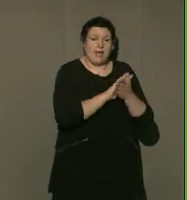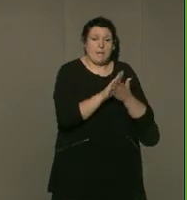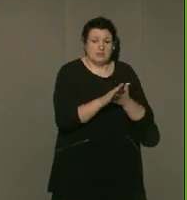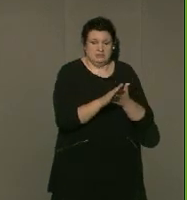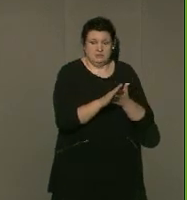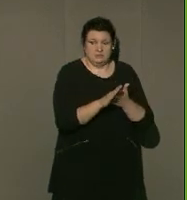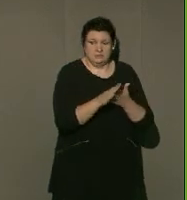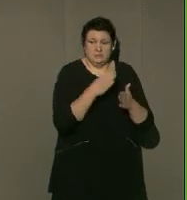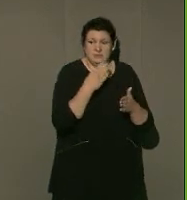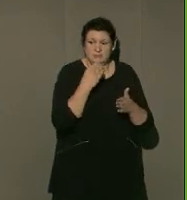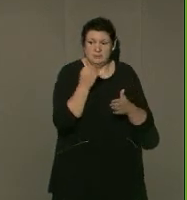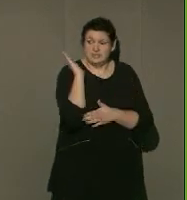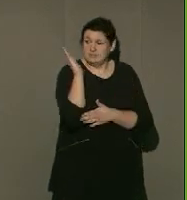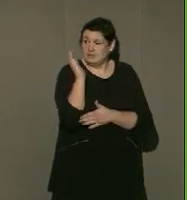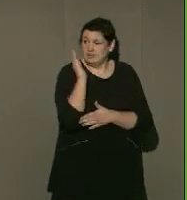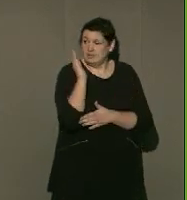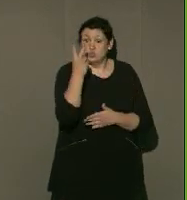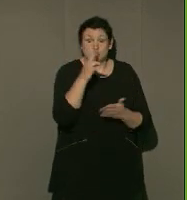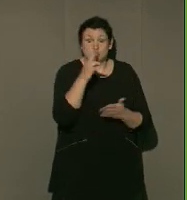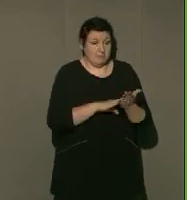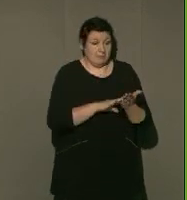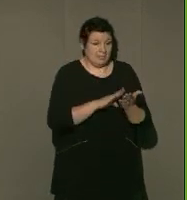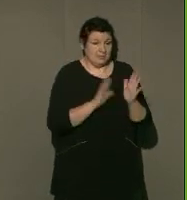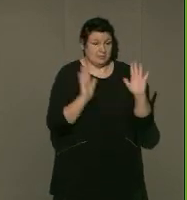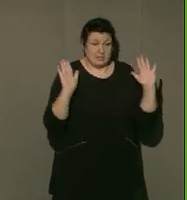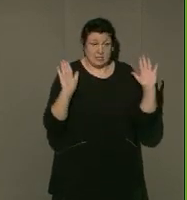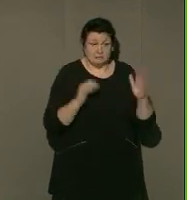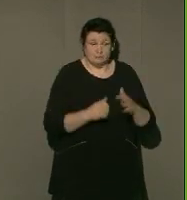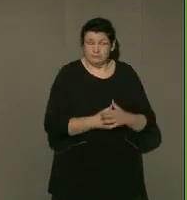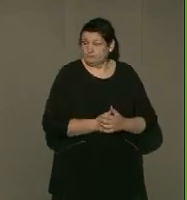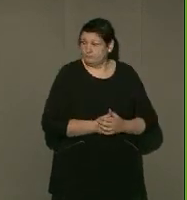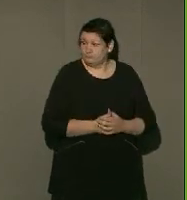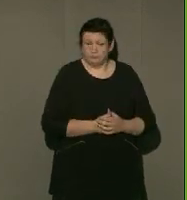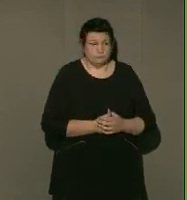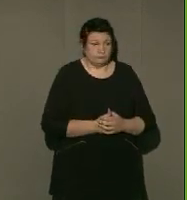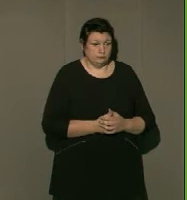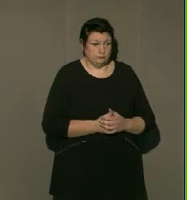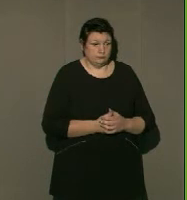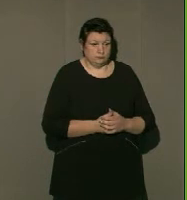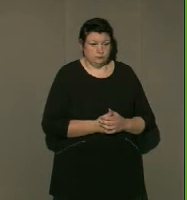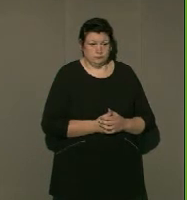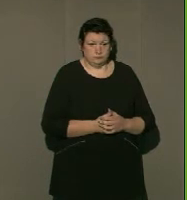to speak for just 2 minutes maximum for the motion.